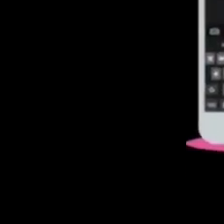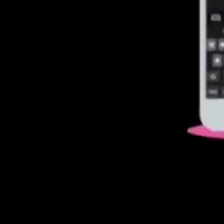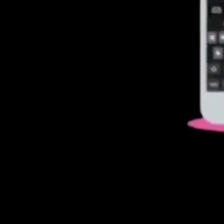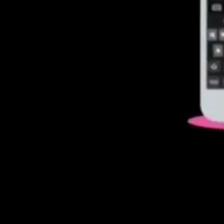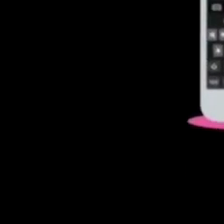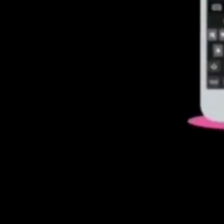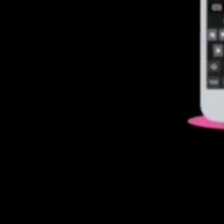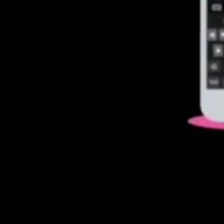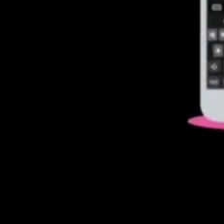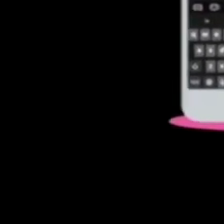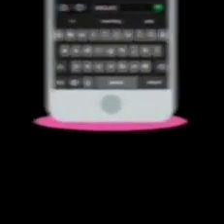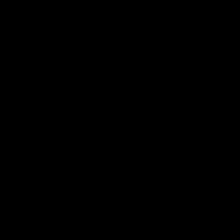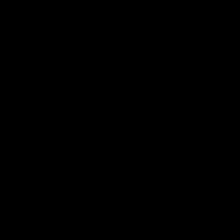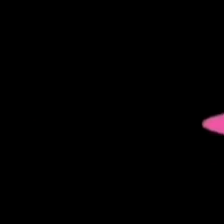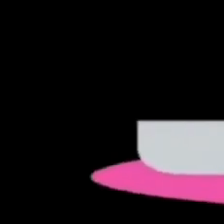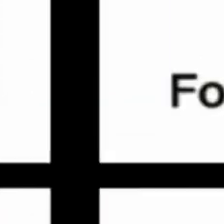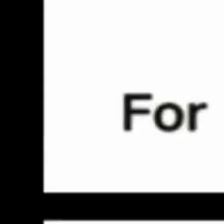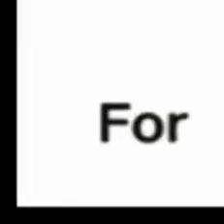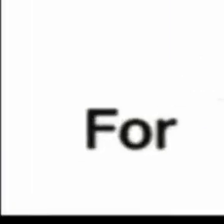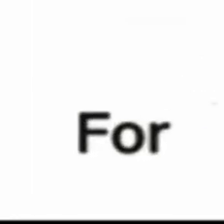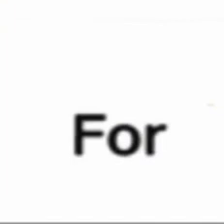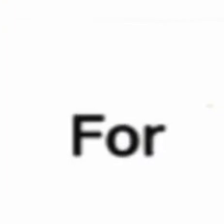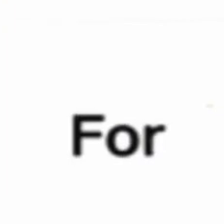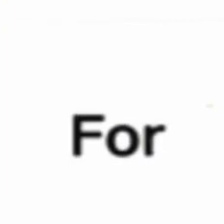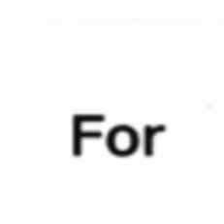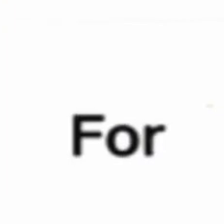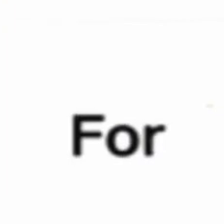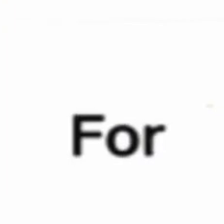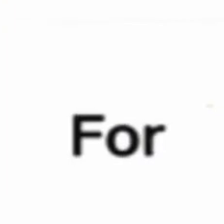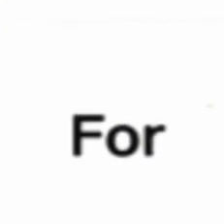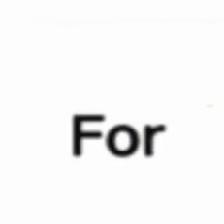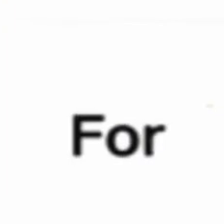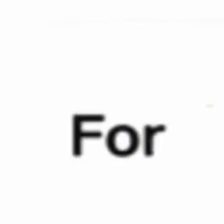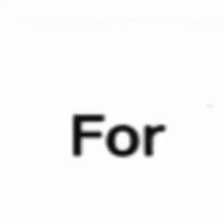You can give via Cash App. Our cash tag is